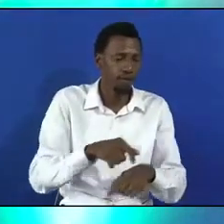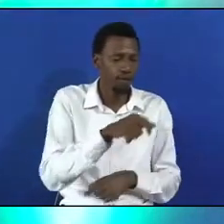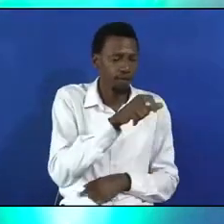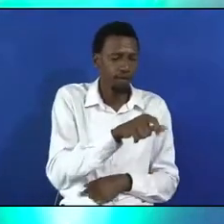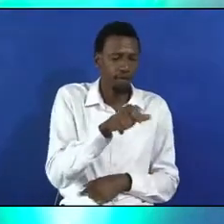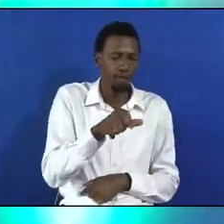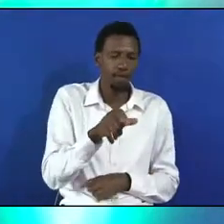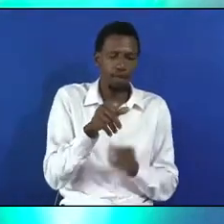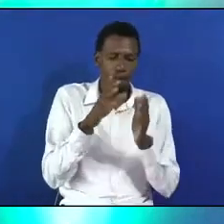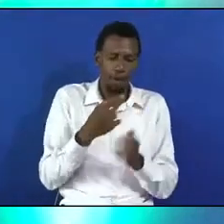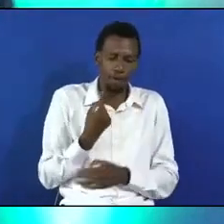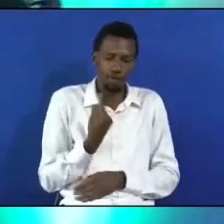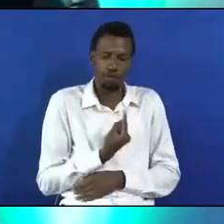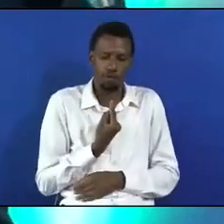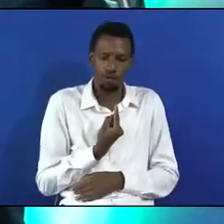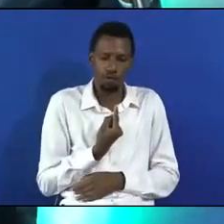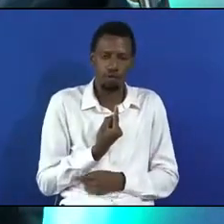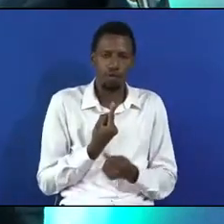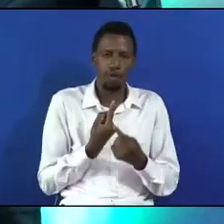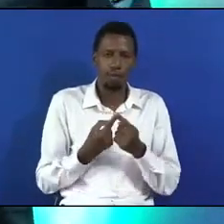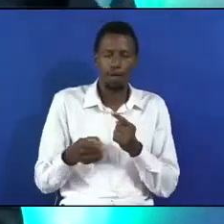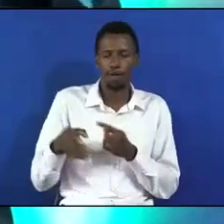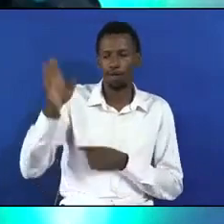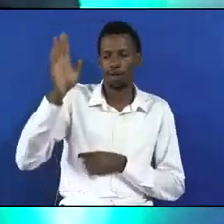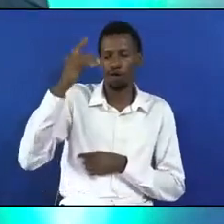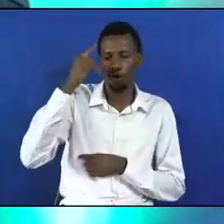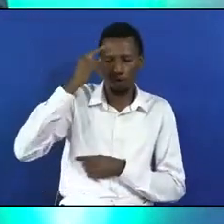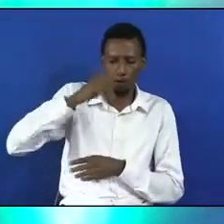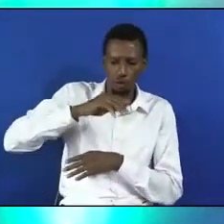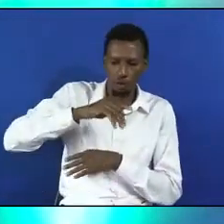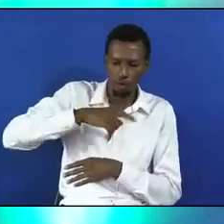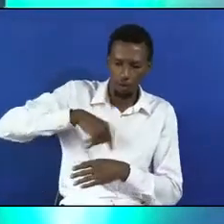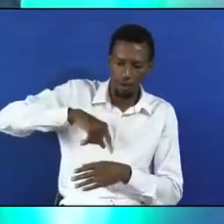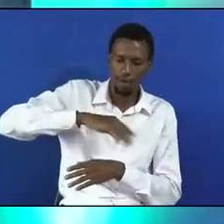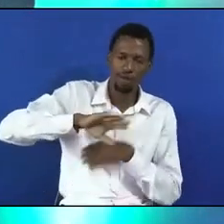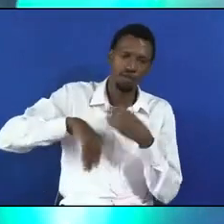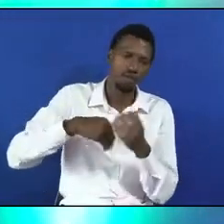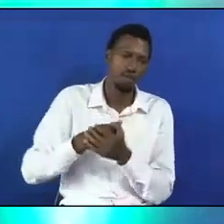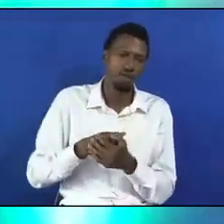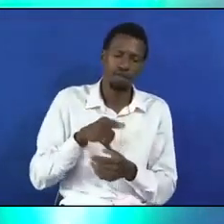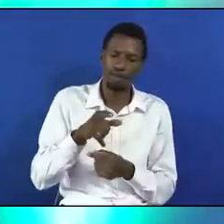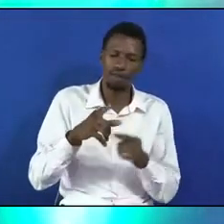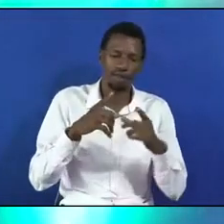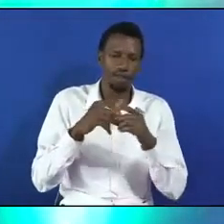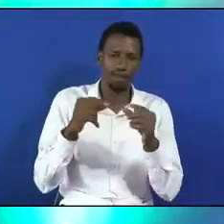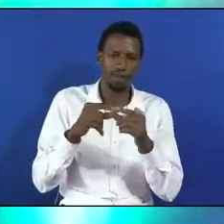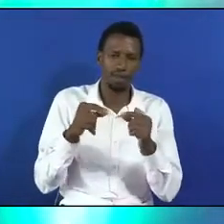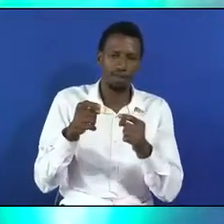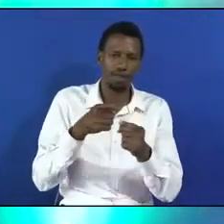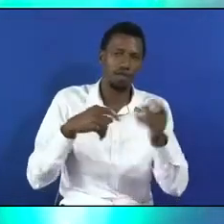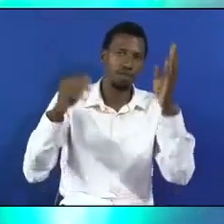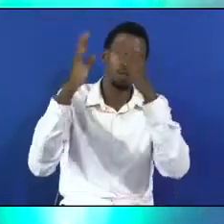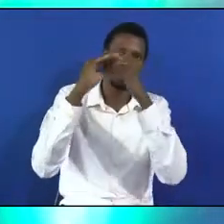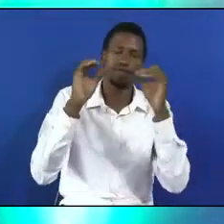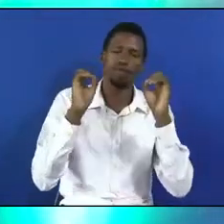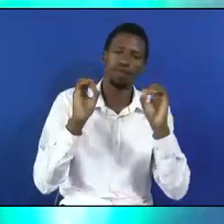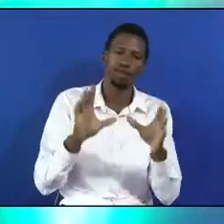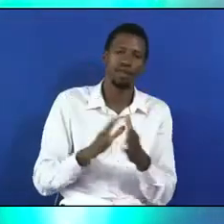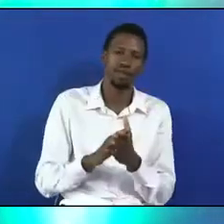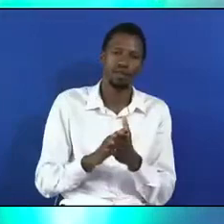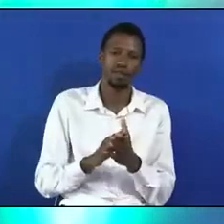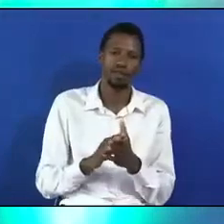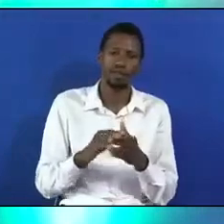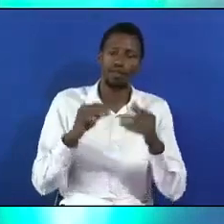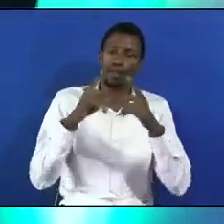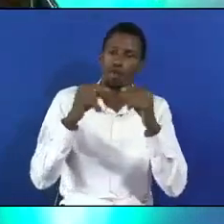Everyone for himself, but God for us all. That is a statement that does not come from heaven. The statement